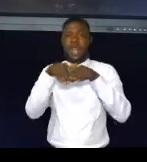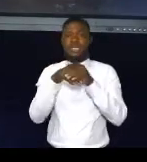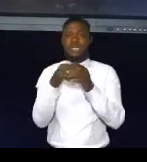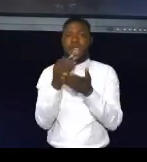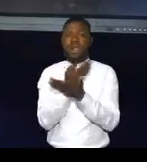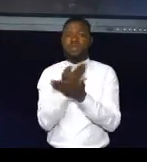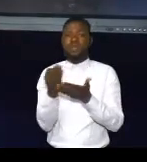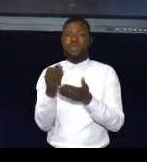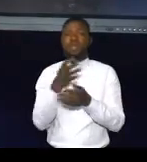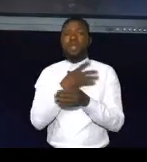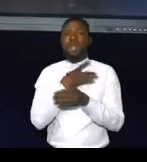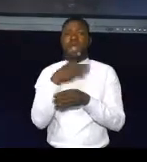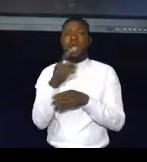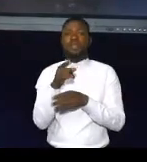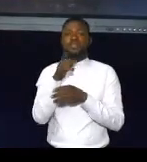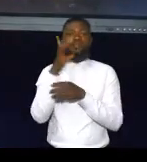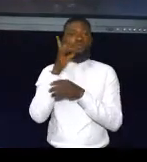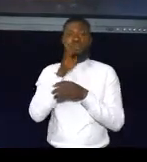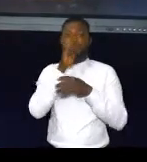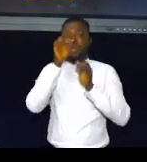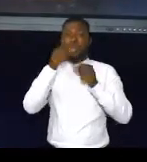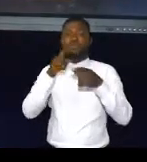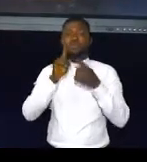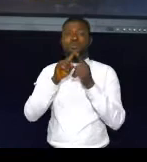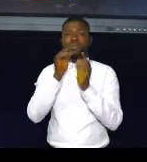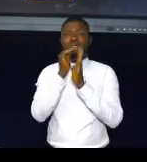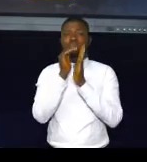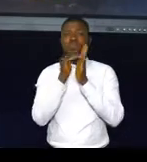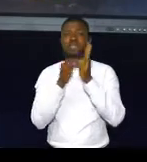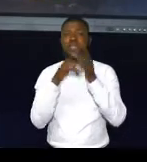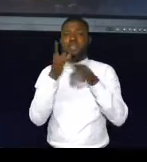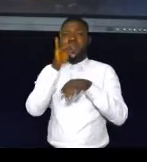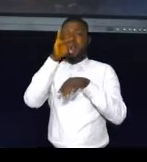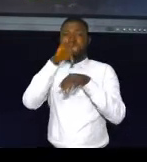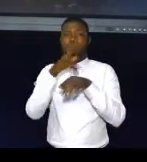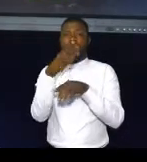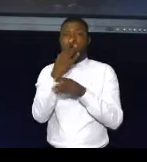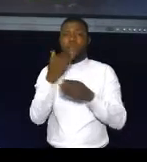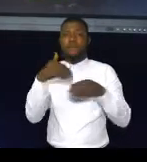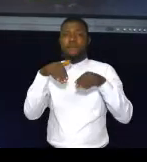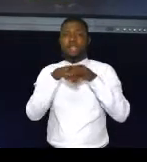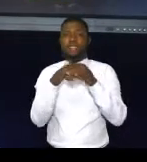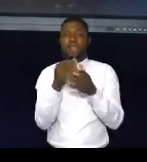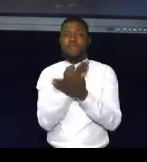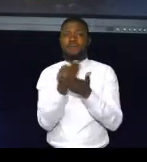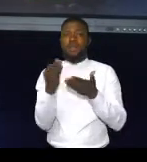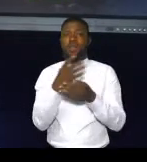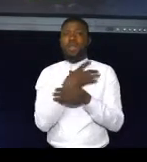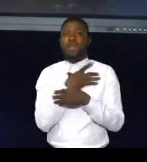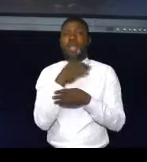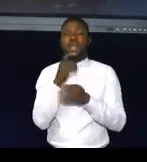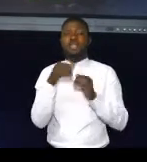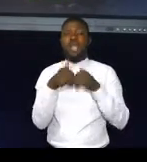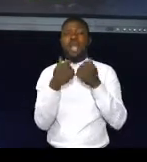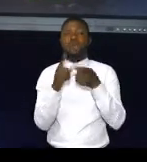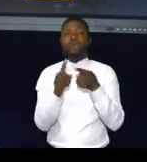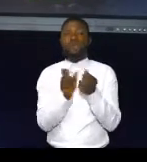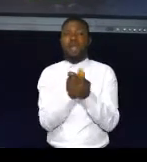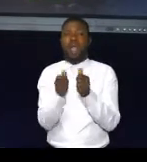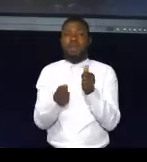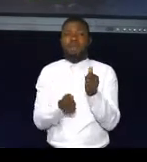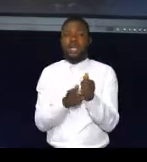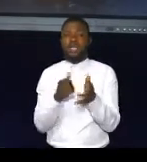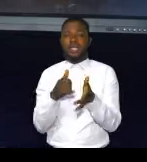for marital failure, and you should be able to state the effects of marital failure and how